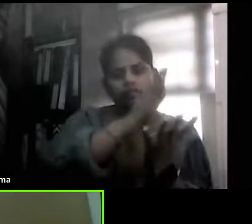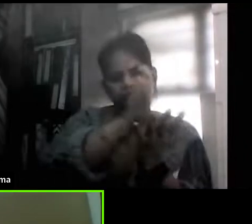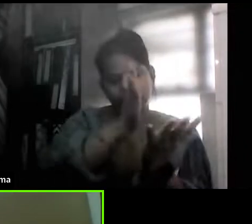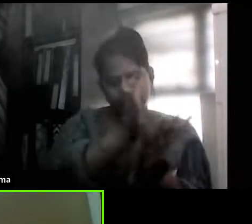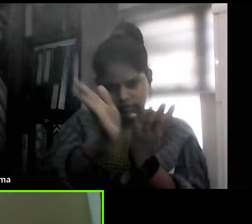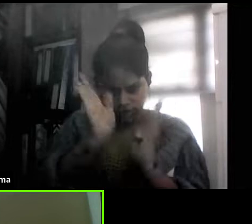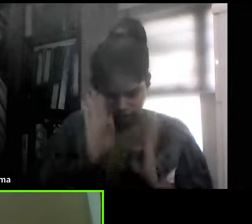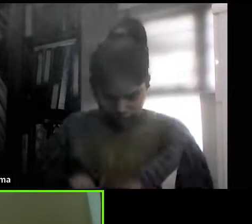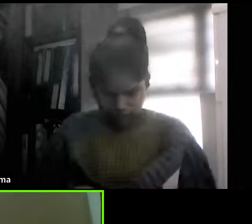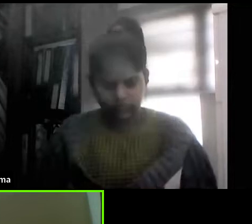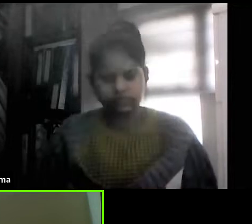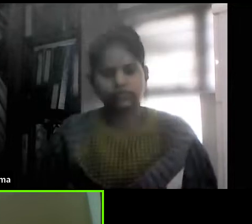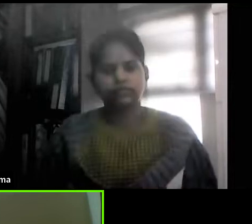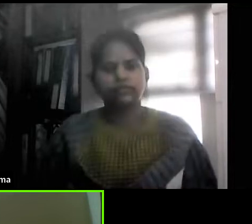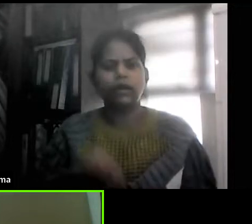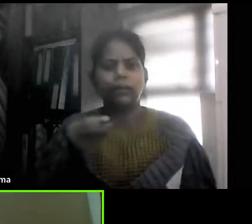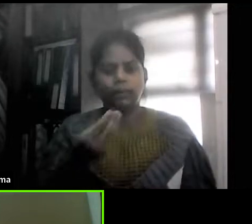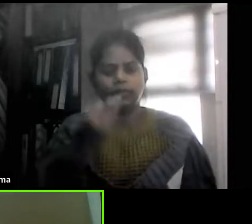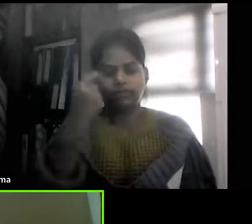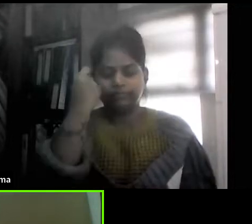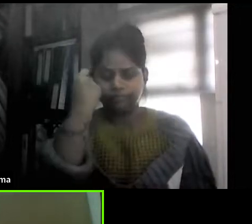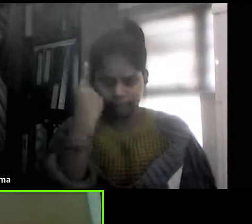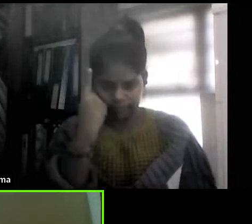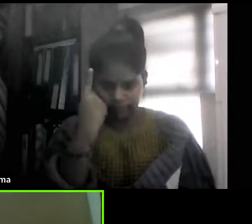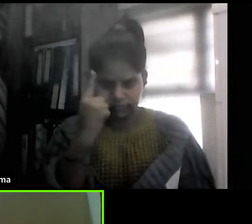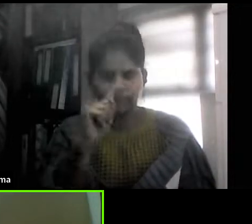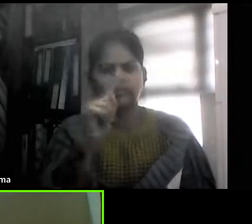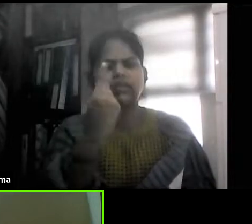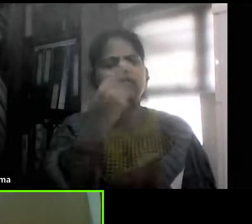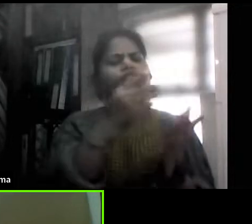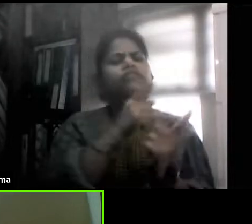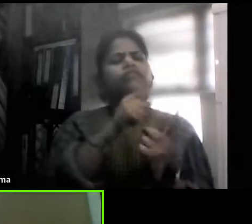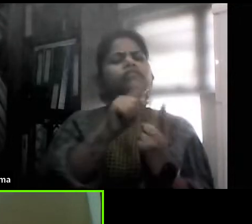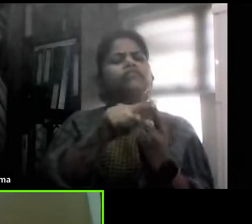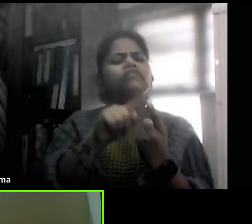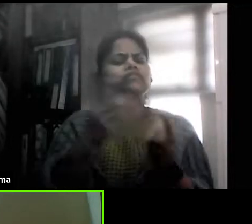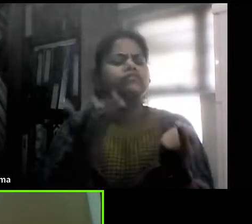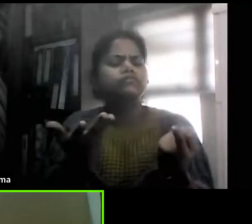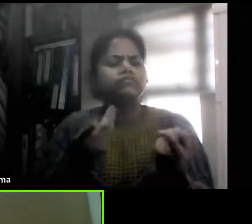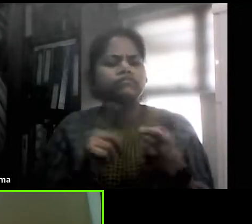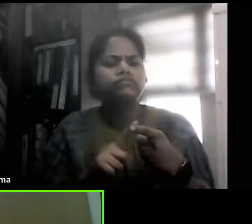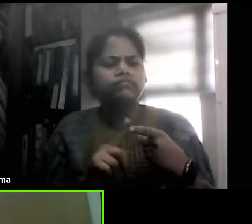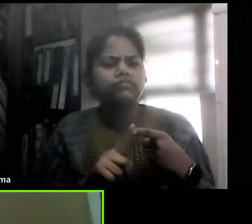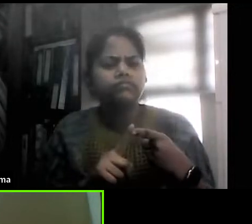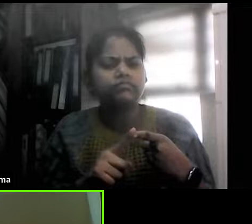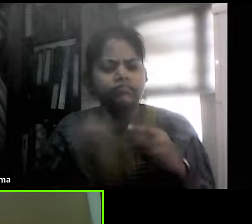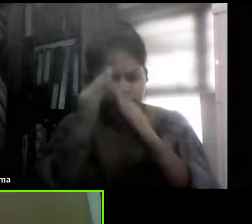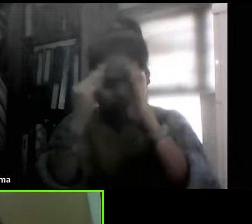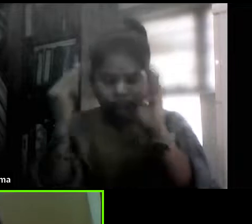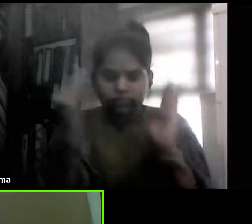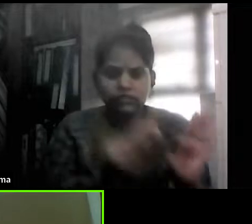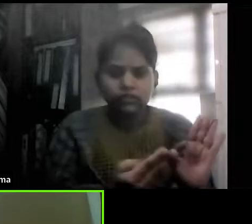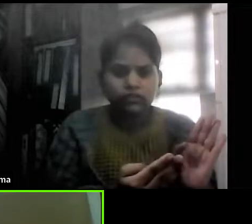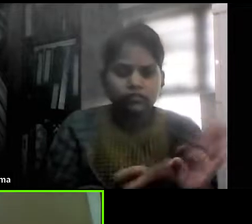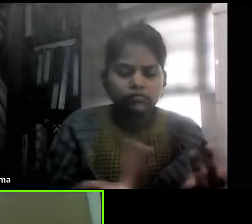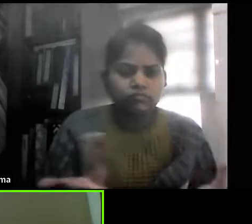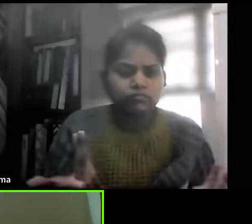better understanding. The first section, I'm actually I'll be focusing on what is